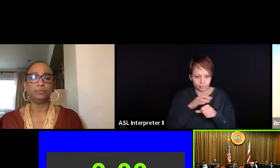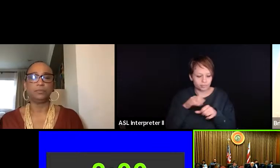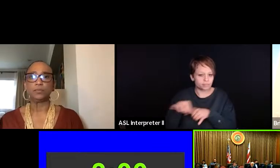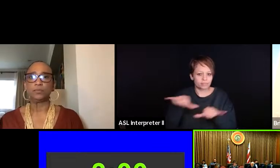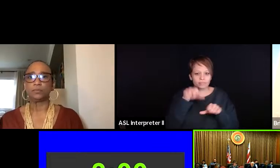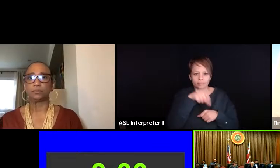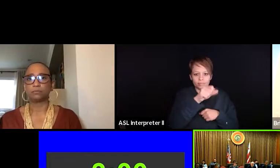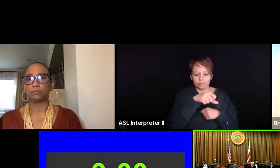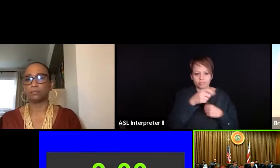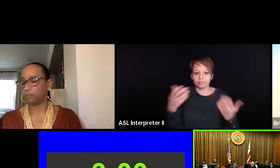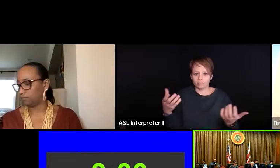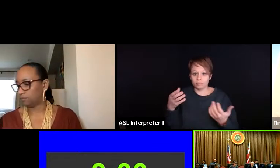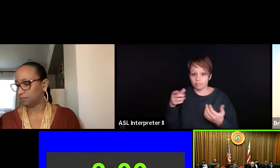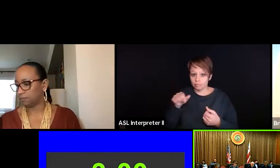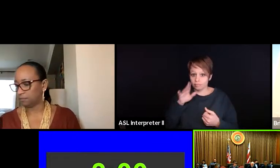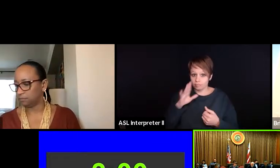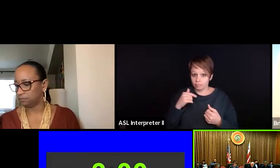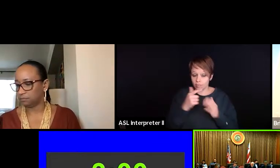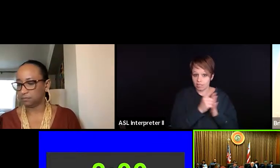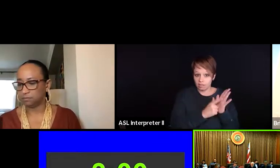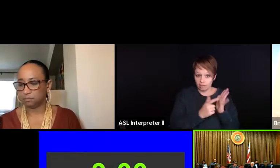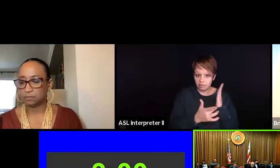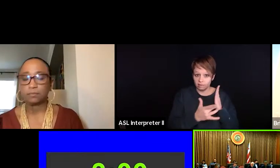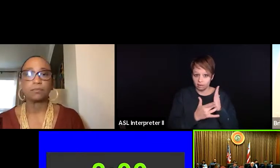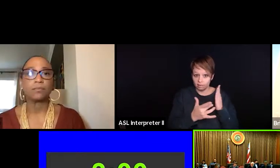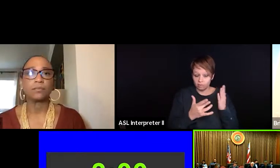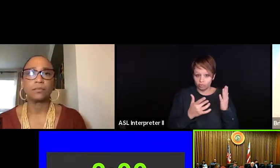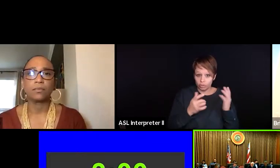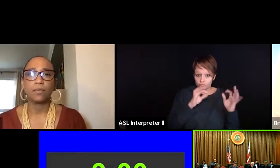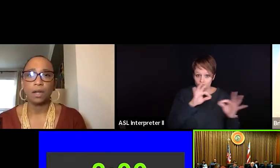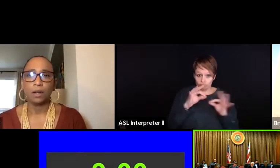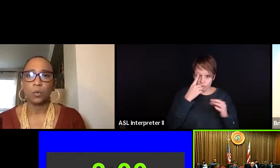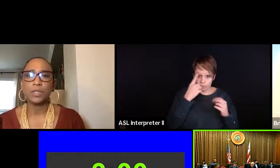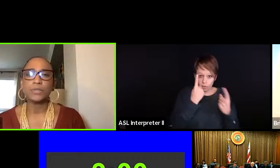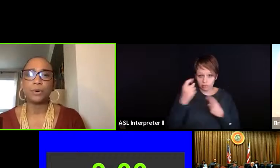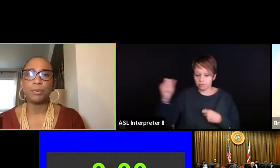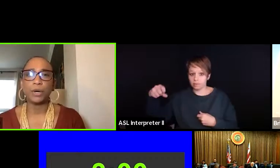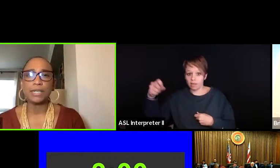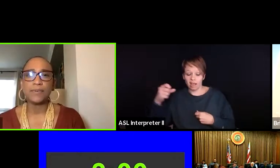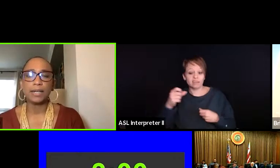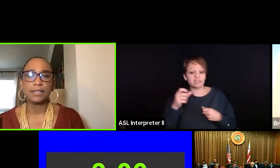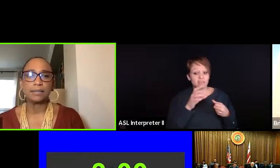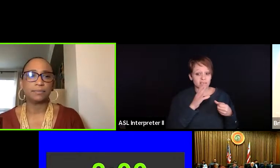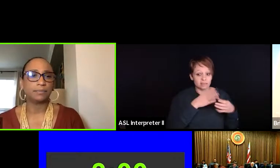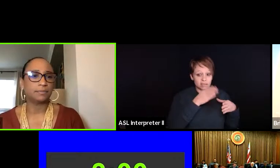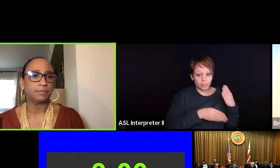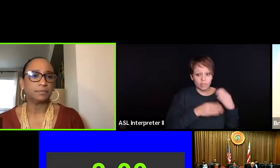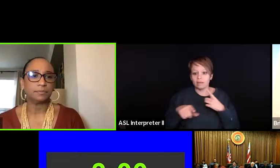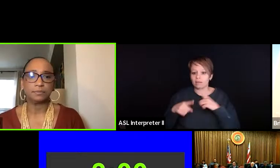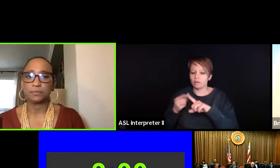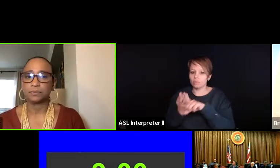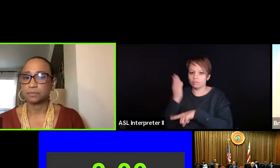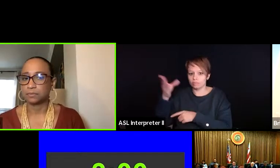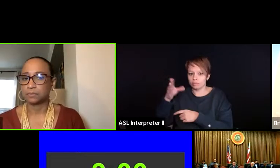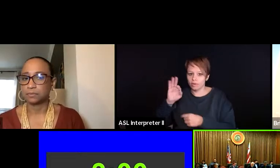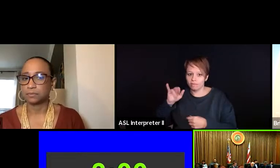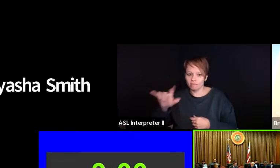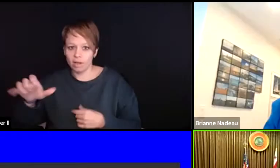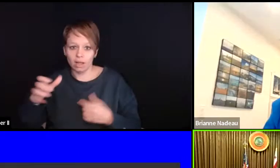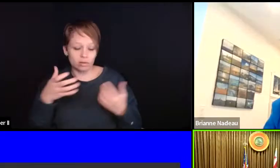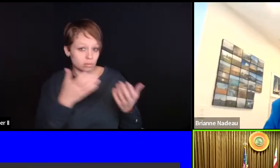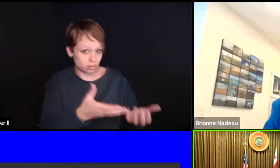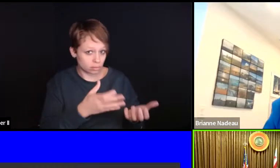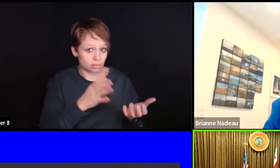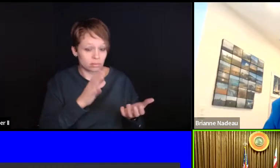legally and technically sufficient for our consideration? Yes, it is. Madam Secretary, is the record complete? once the report is filed, Madam Budget Director, does the measure's